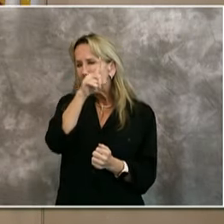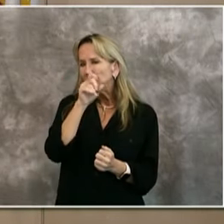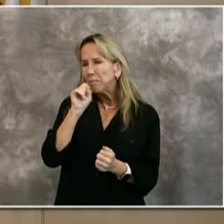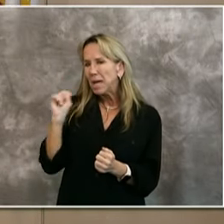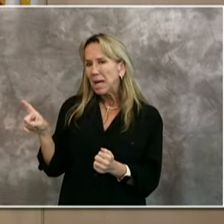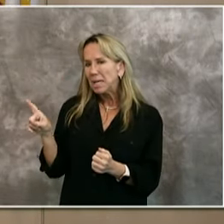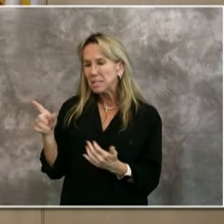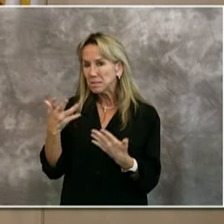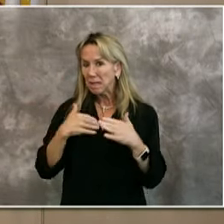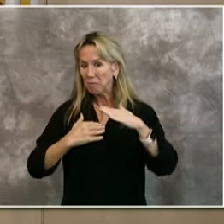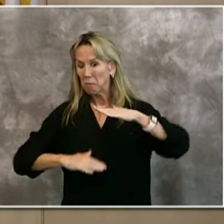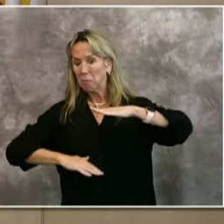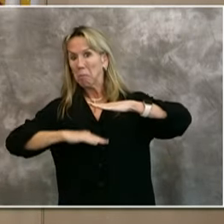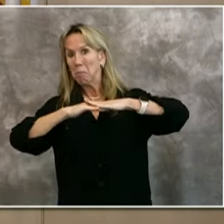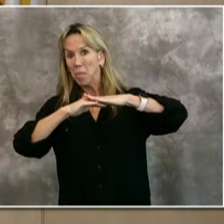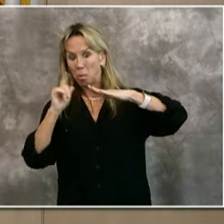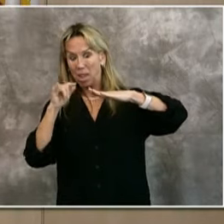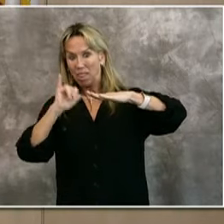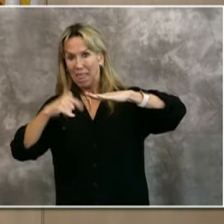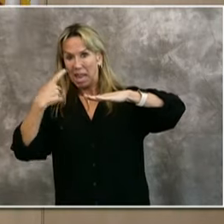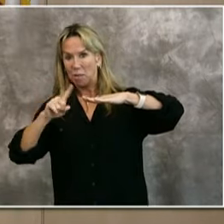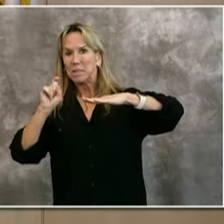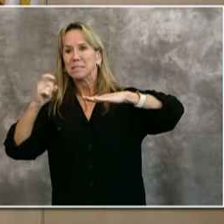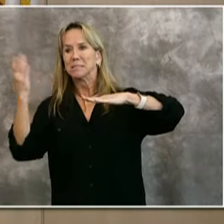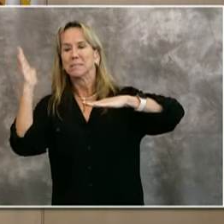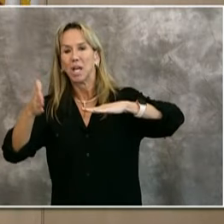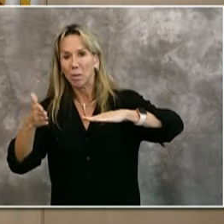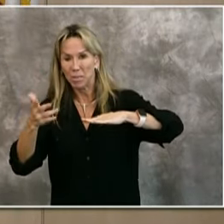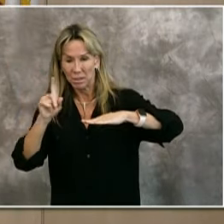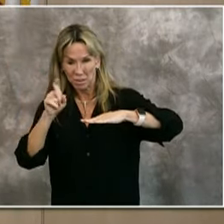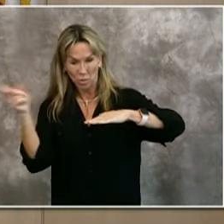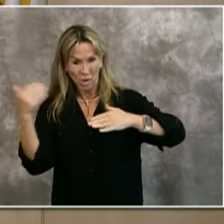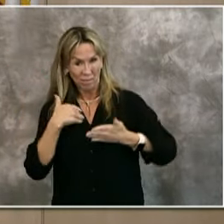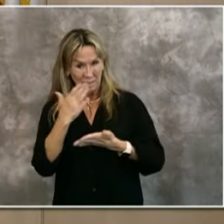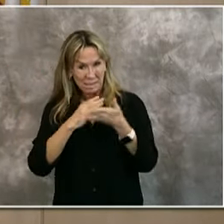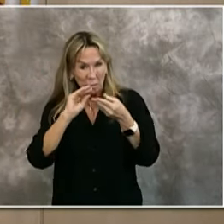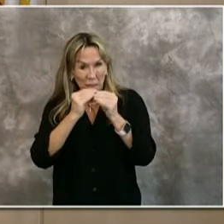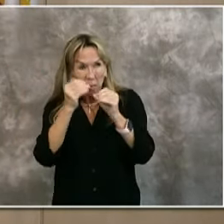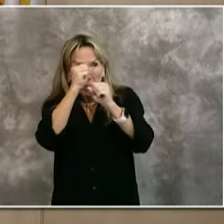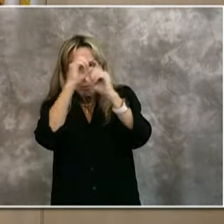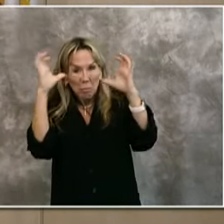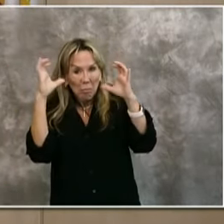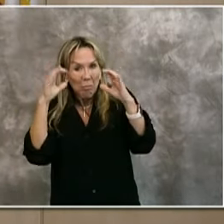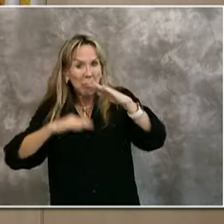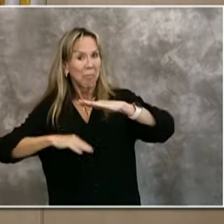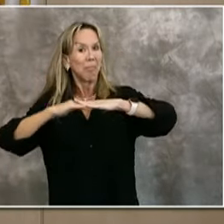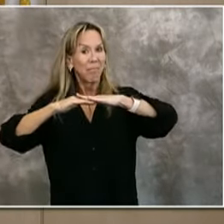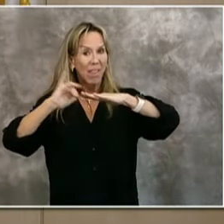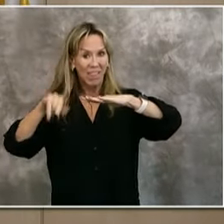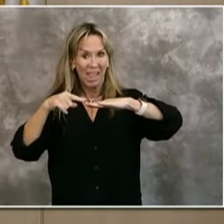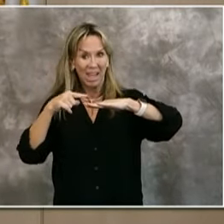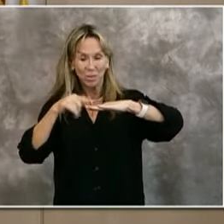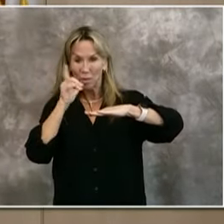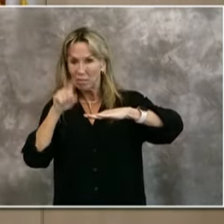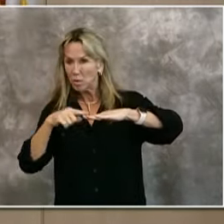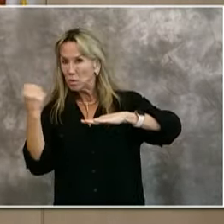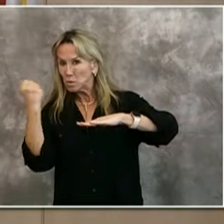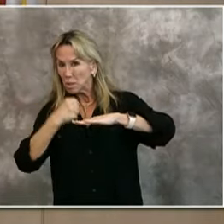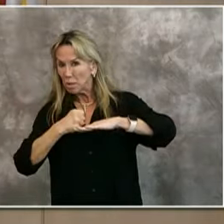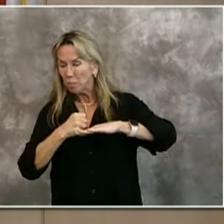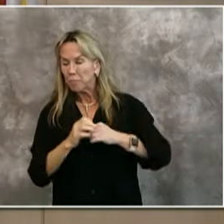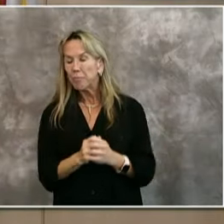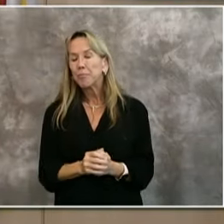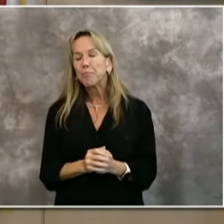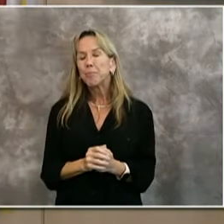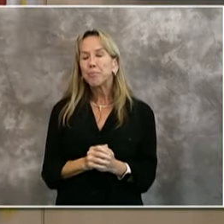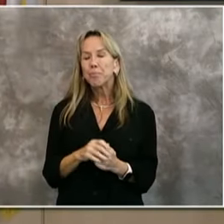percentage where you would start considering that? I know you have some thresholds in your daily metrics that you put out. Yeah, hi, Paul. I'm going to